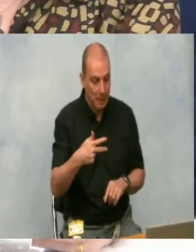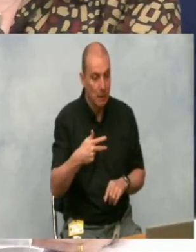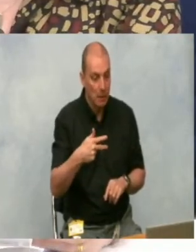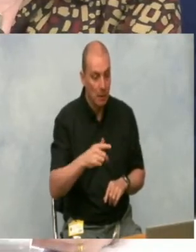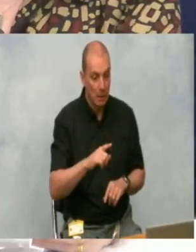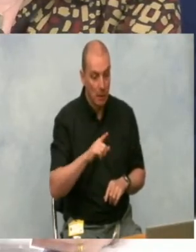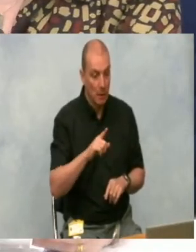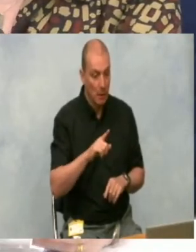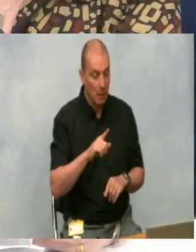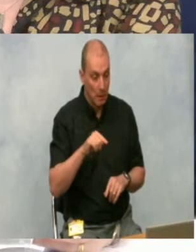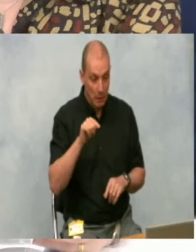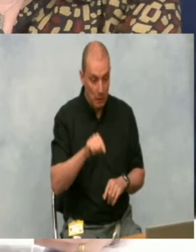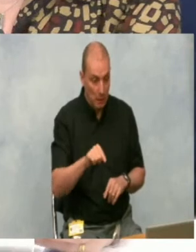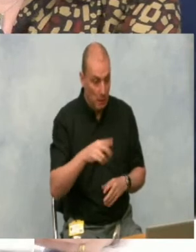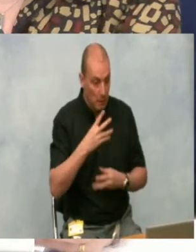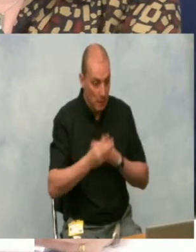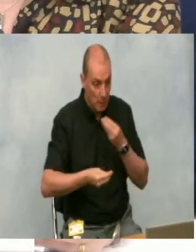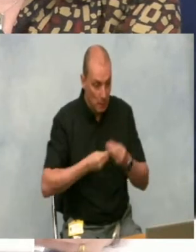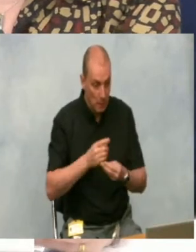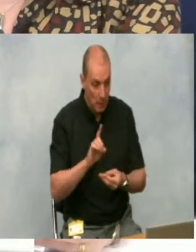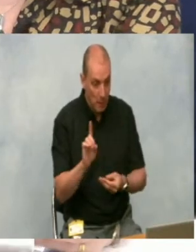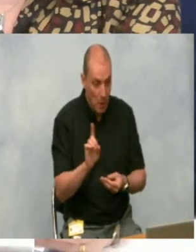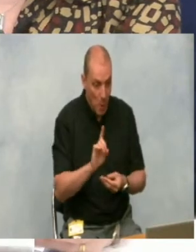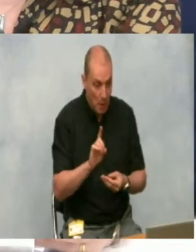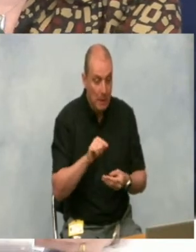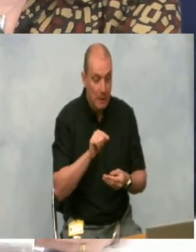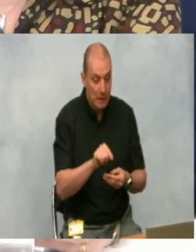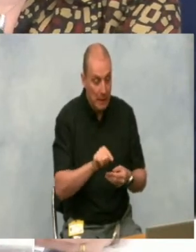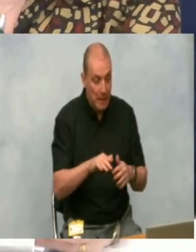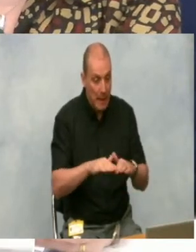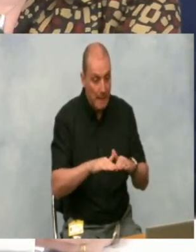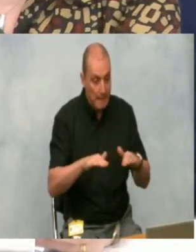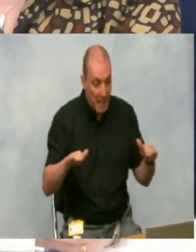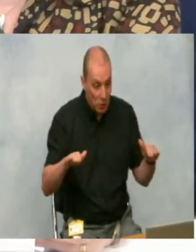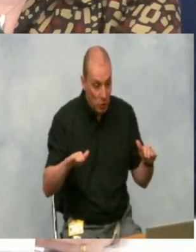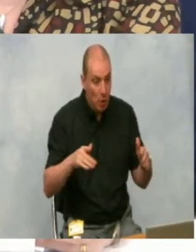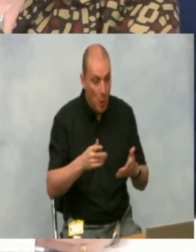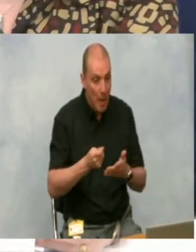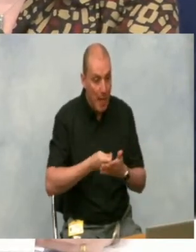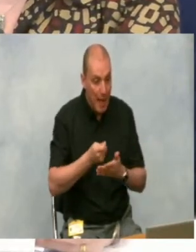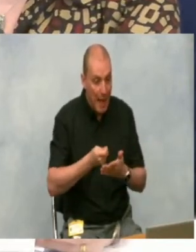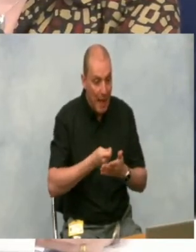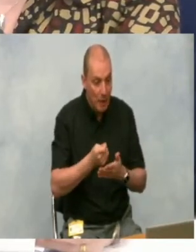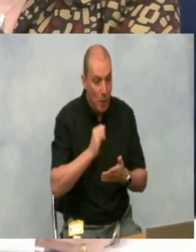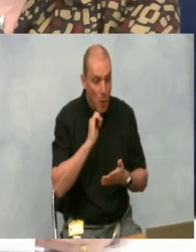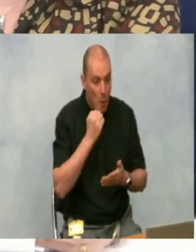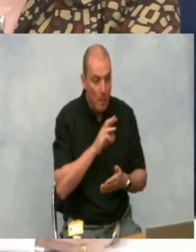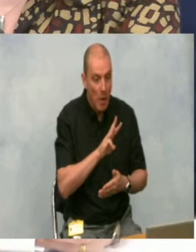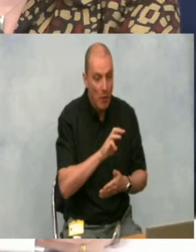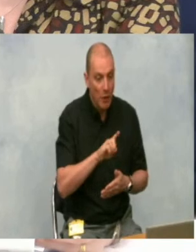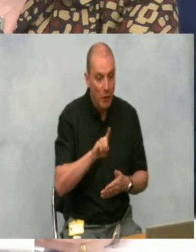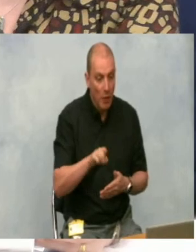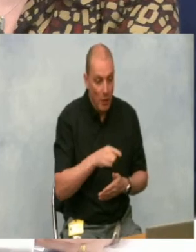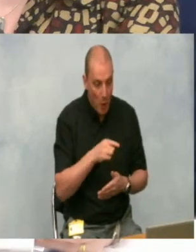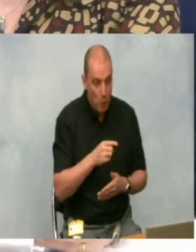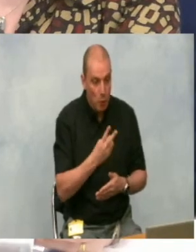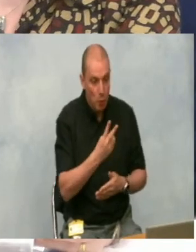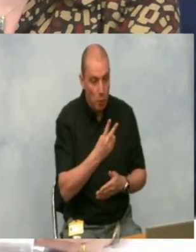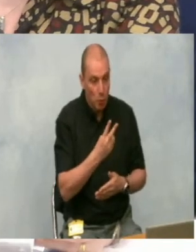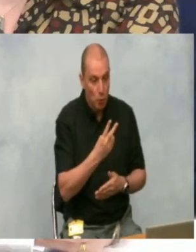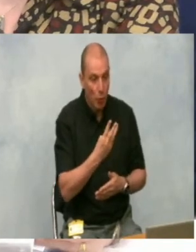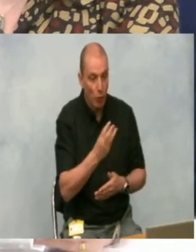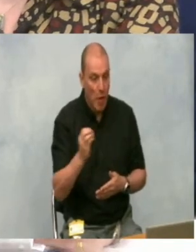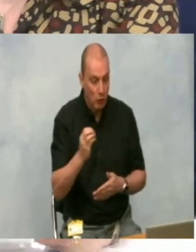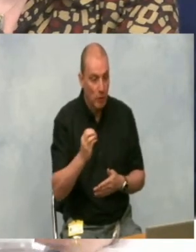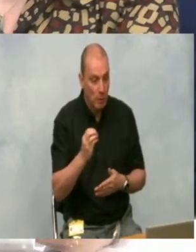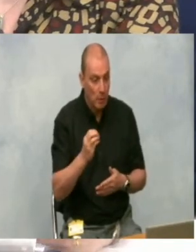if these pitches were fully let, then an income of £13,300 could be generated by